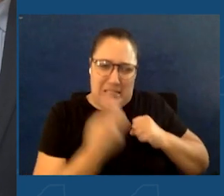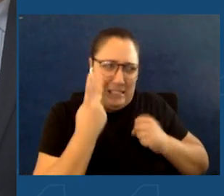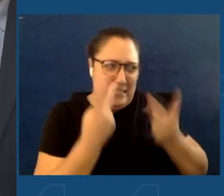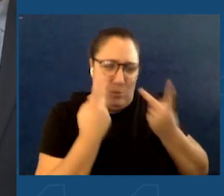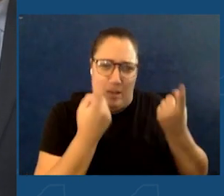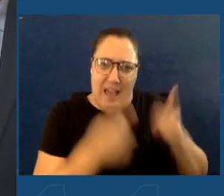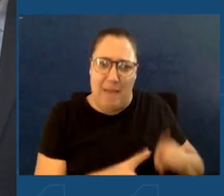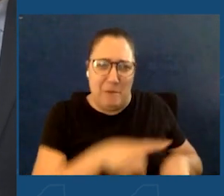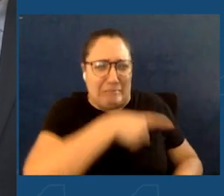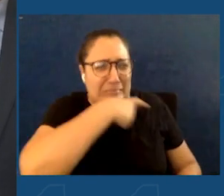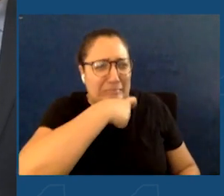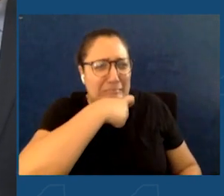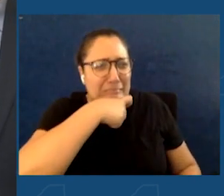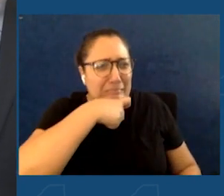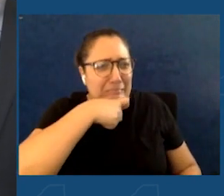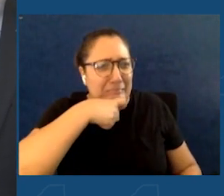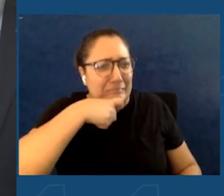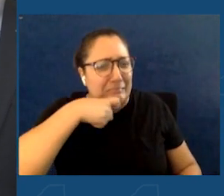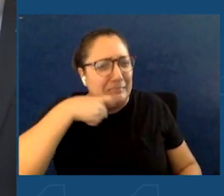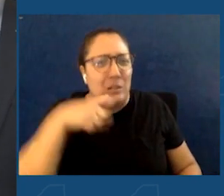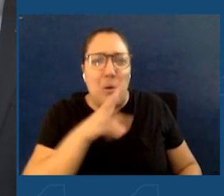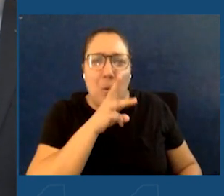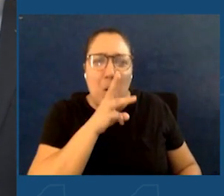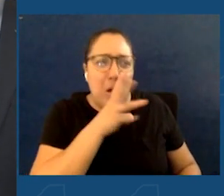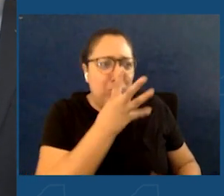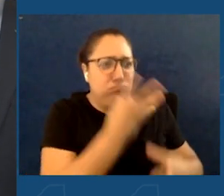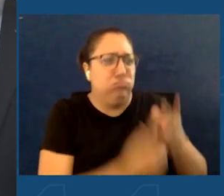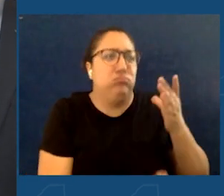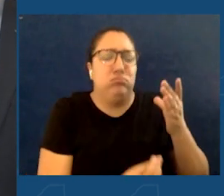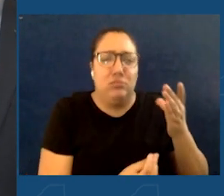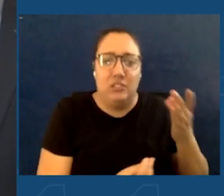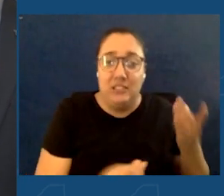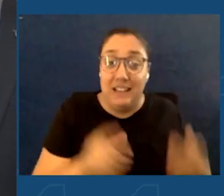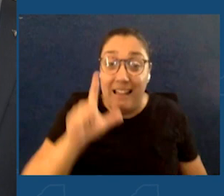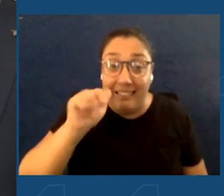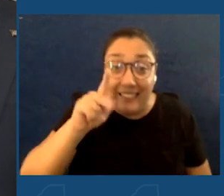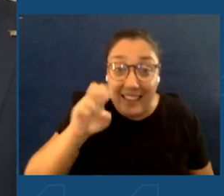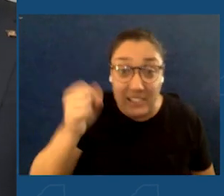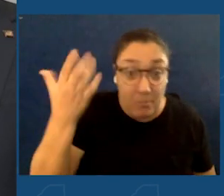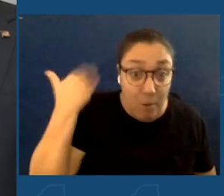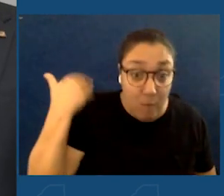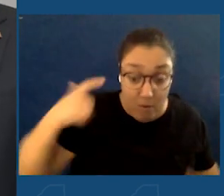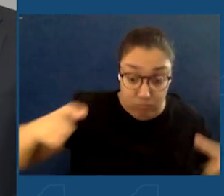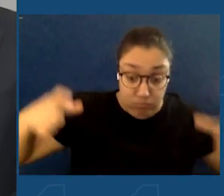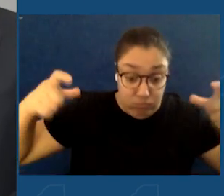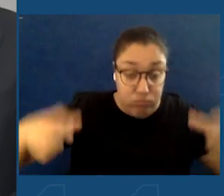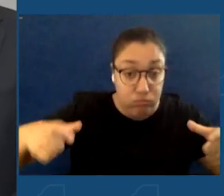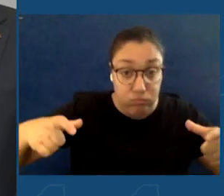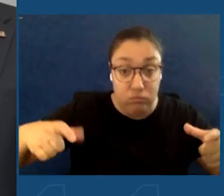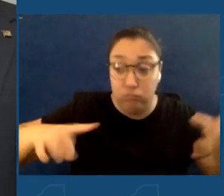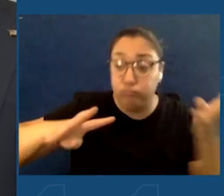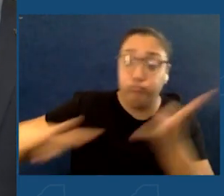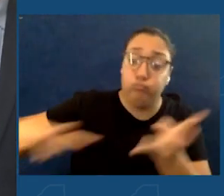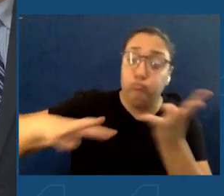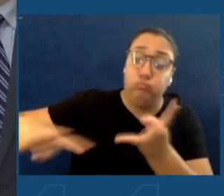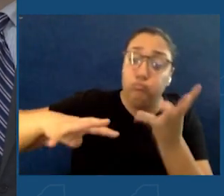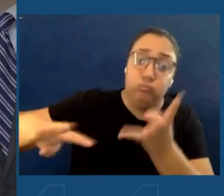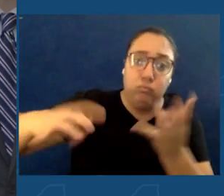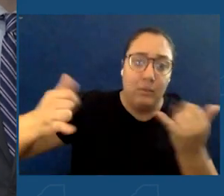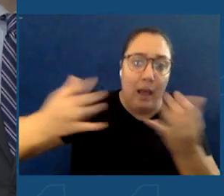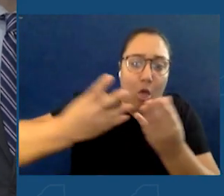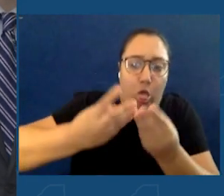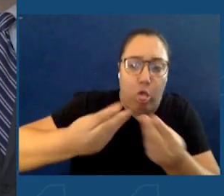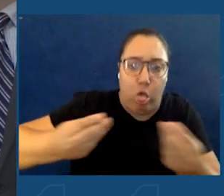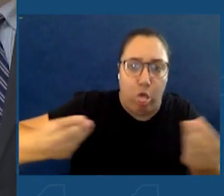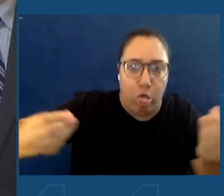sources drying up, literally lakes that had been feeding the irrigation and the homes out there. They're gone. They're